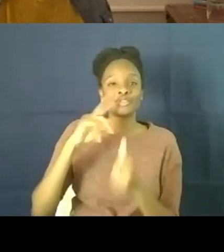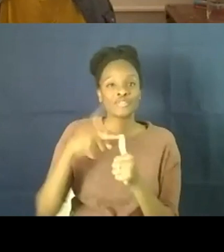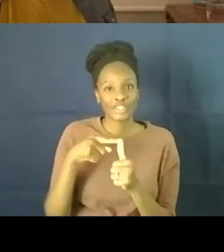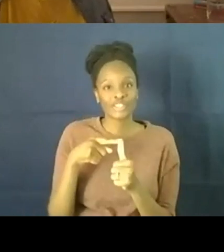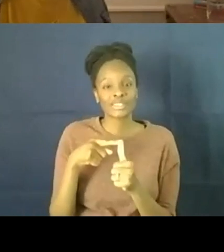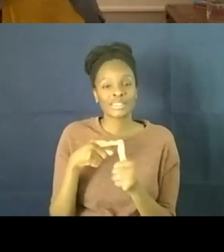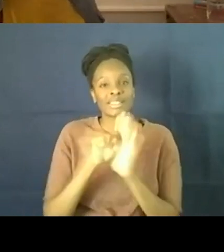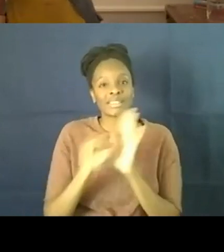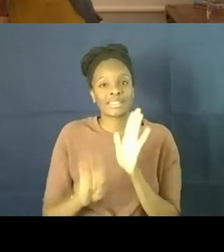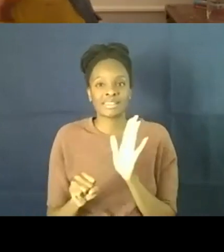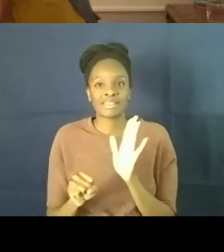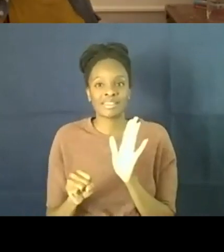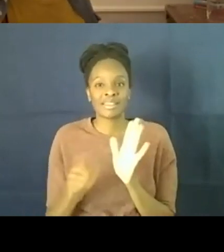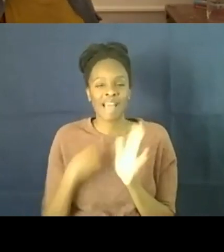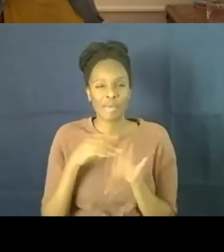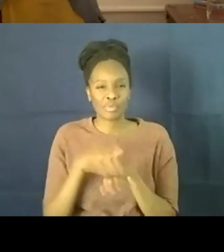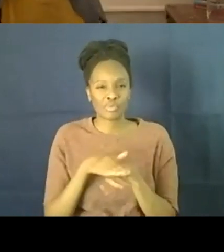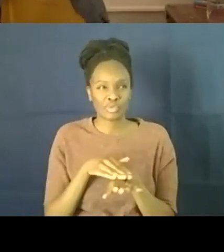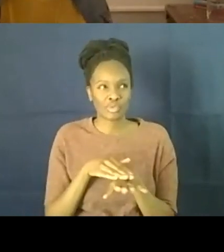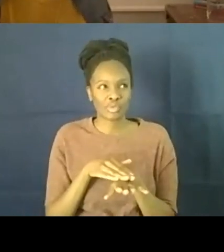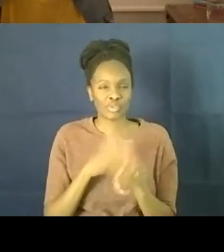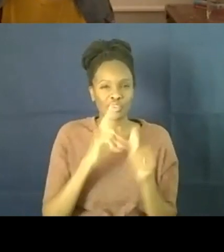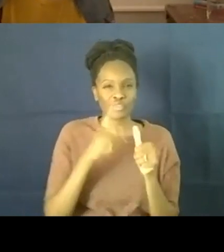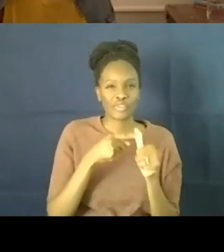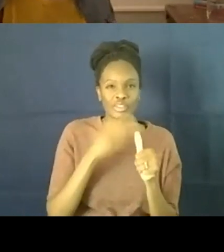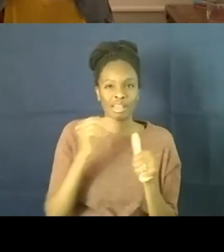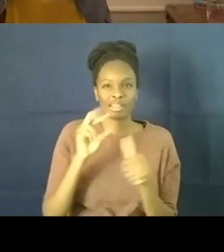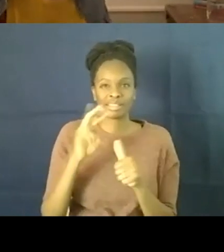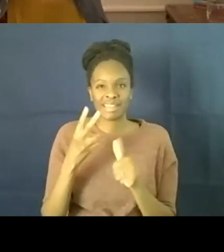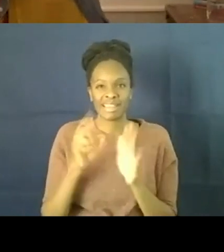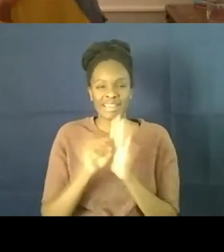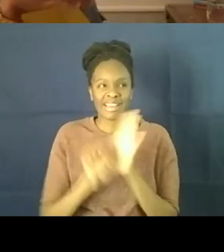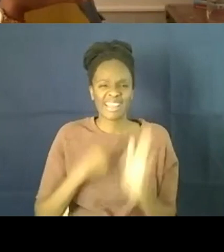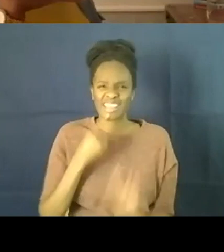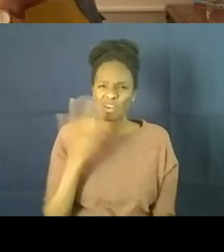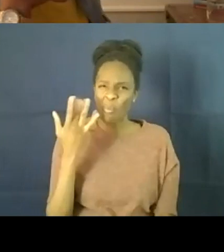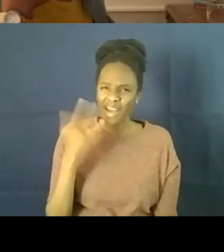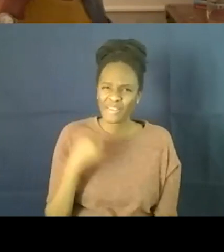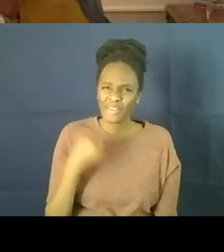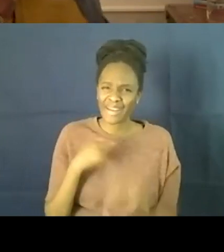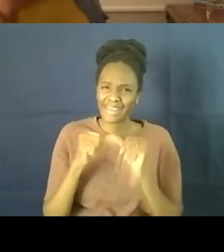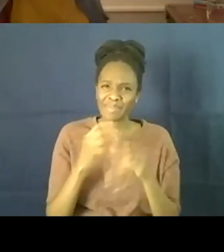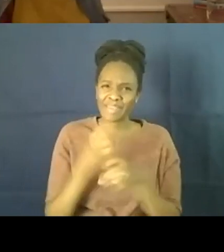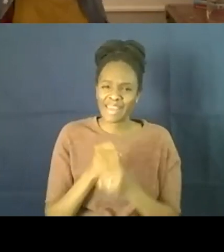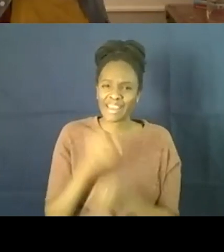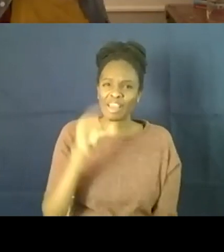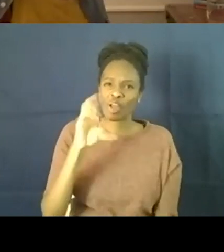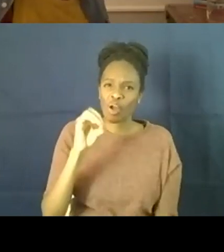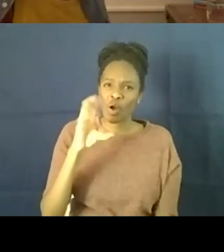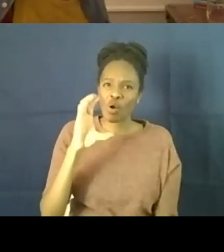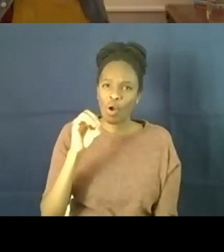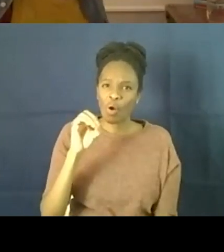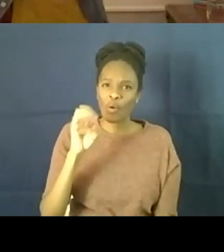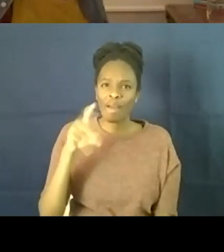I was a little slow on the uptake because first and second season, I was like, why do I keep getting the Coco episodes? But then it dawned on me, I was like,